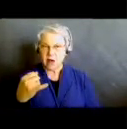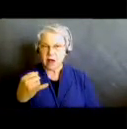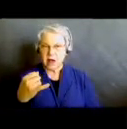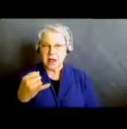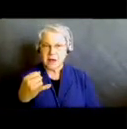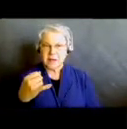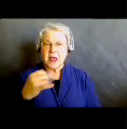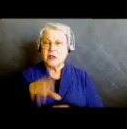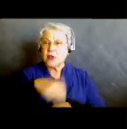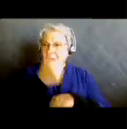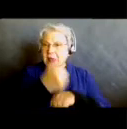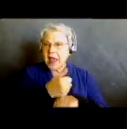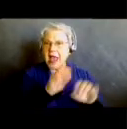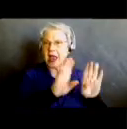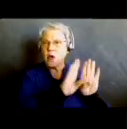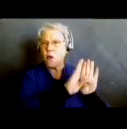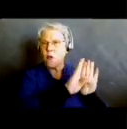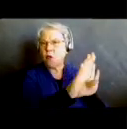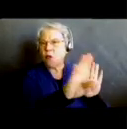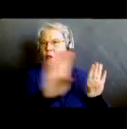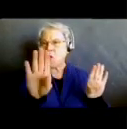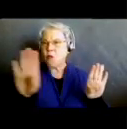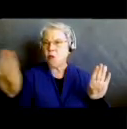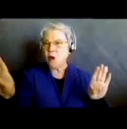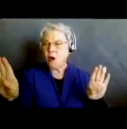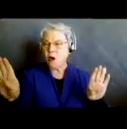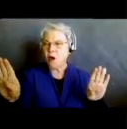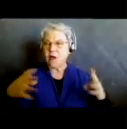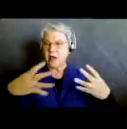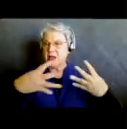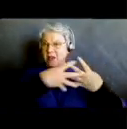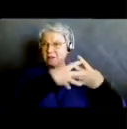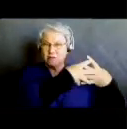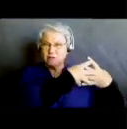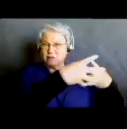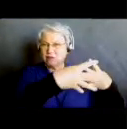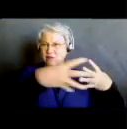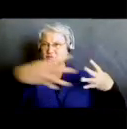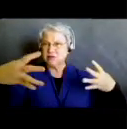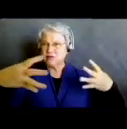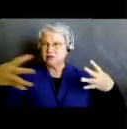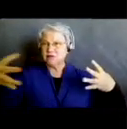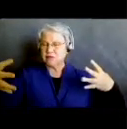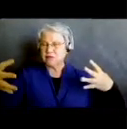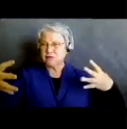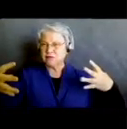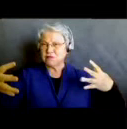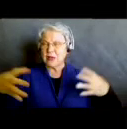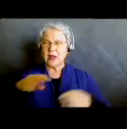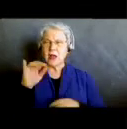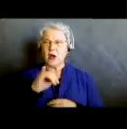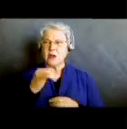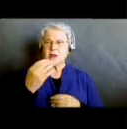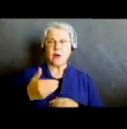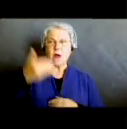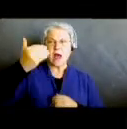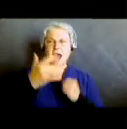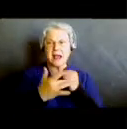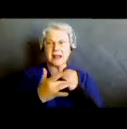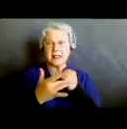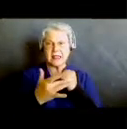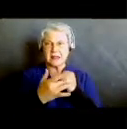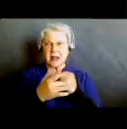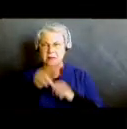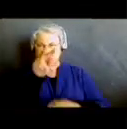fencing and walling come to represent the only things that count as a border, along with high-tech surveillance and drones and things like